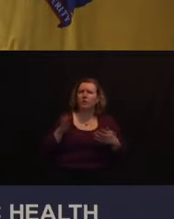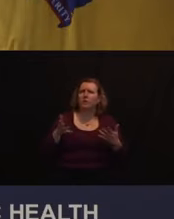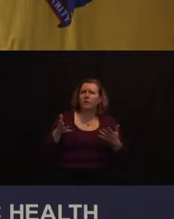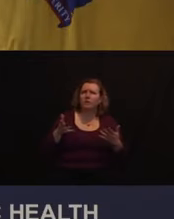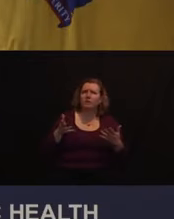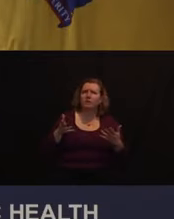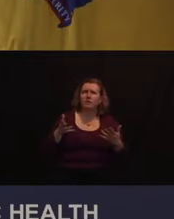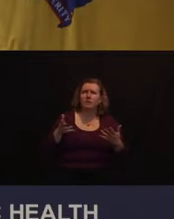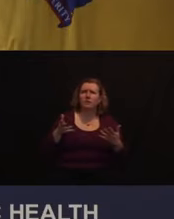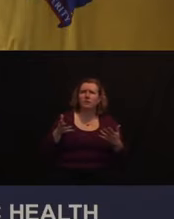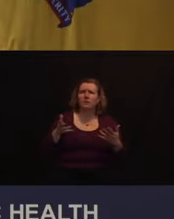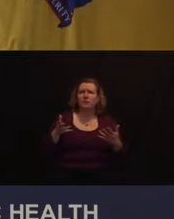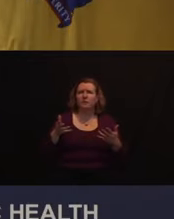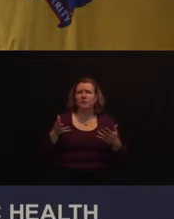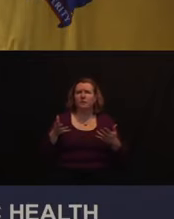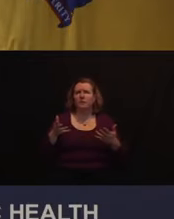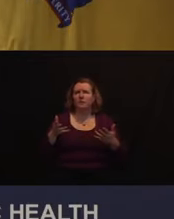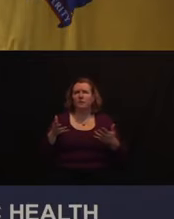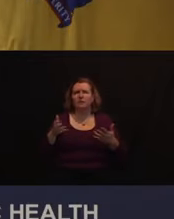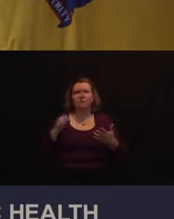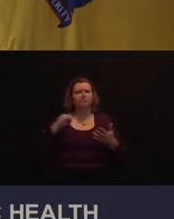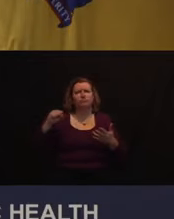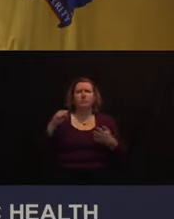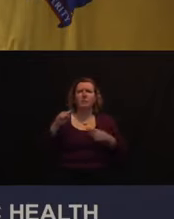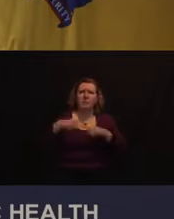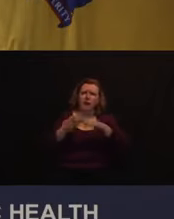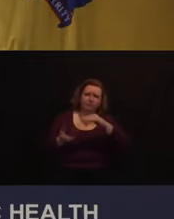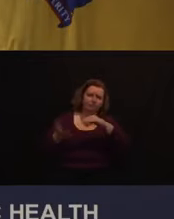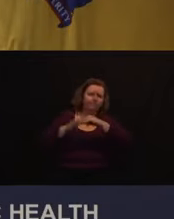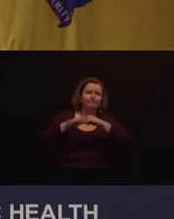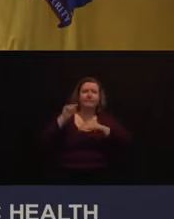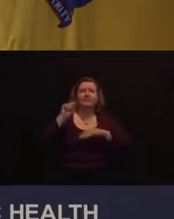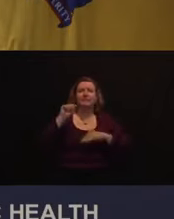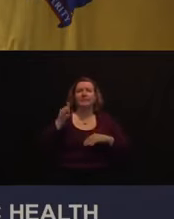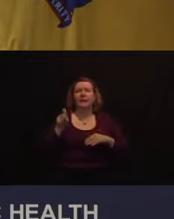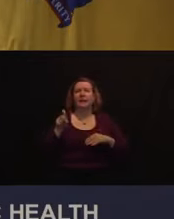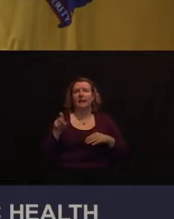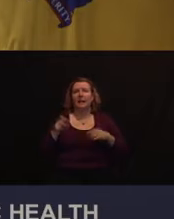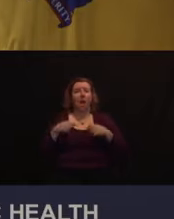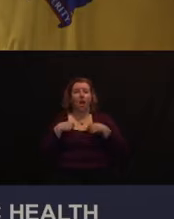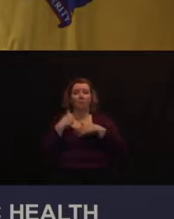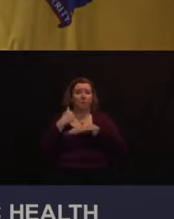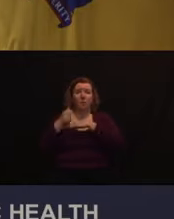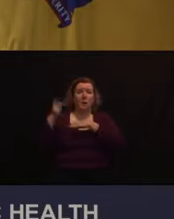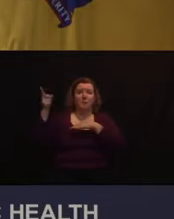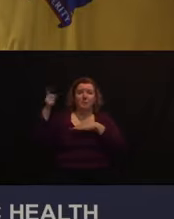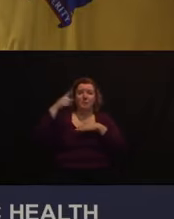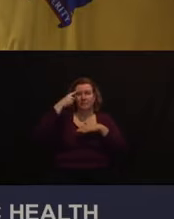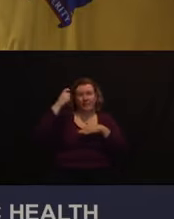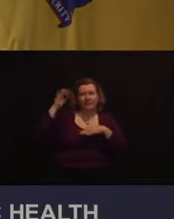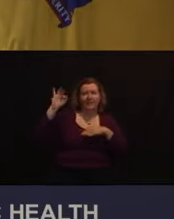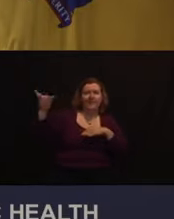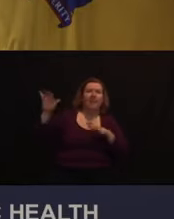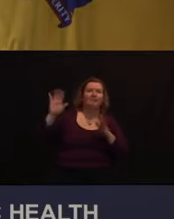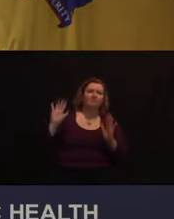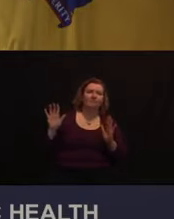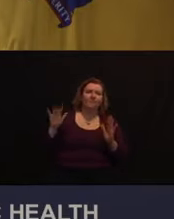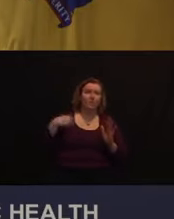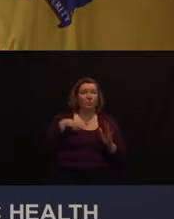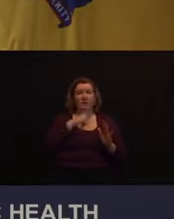that position. I don't have any conflict about it. I don't blame him for taking it. We were crushed by the SALT